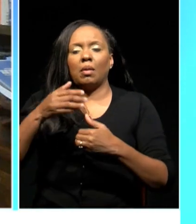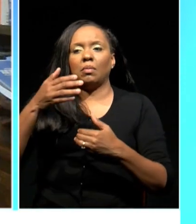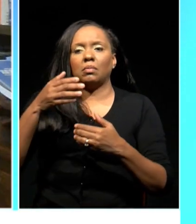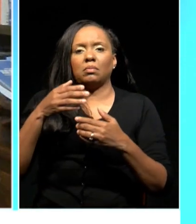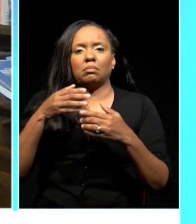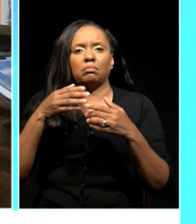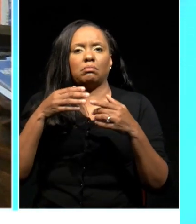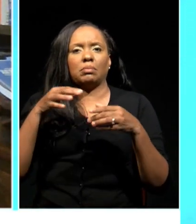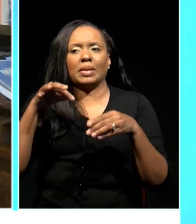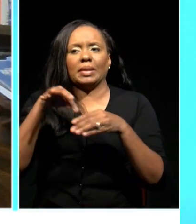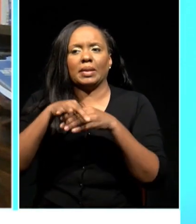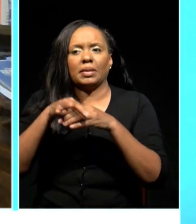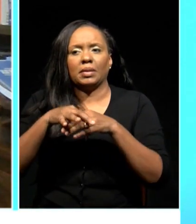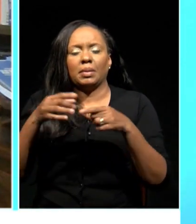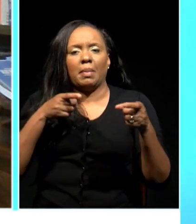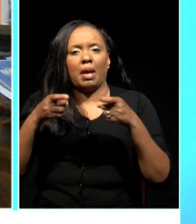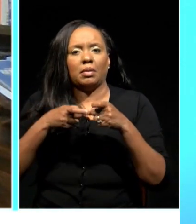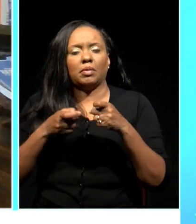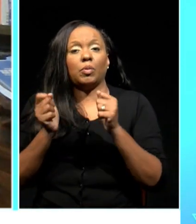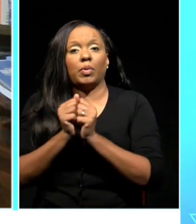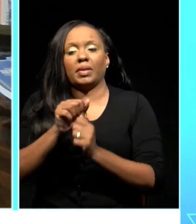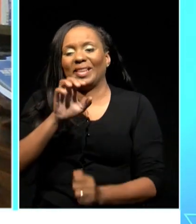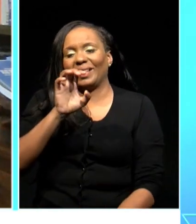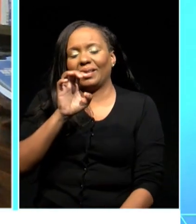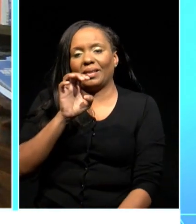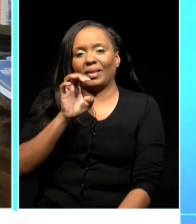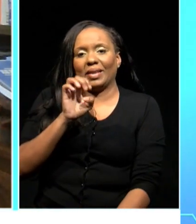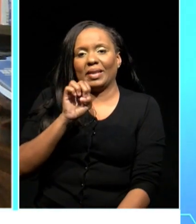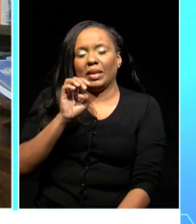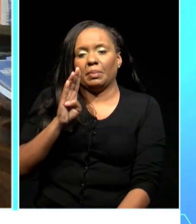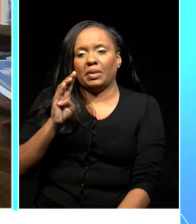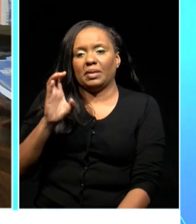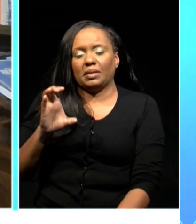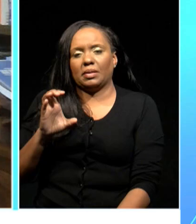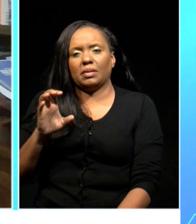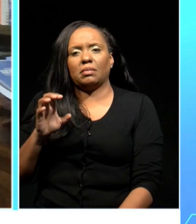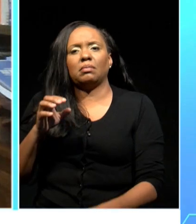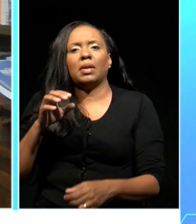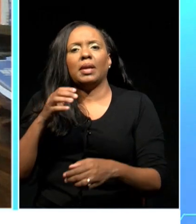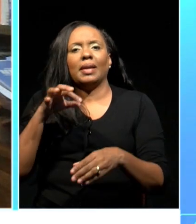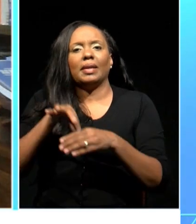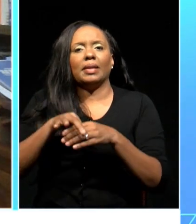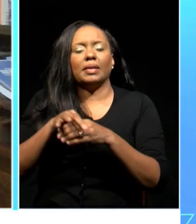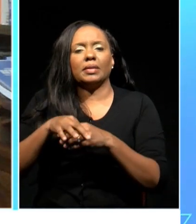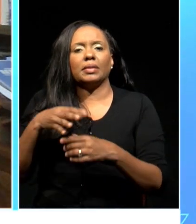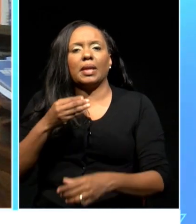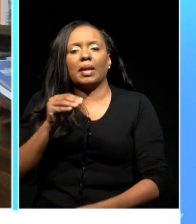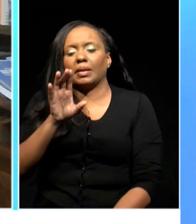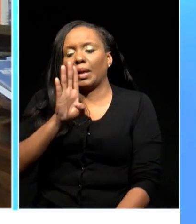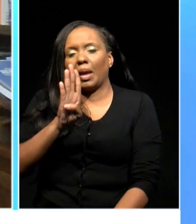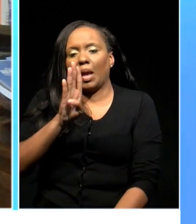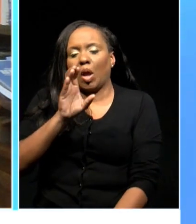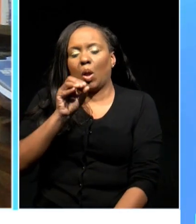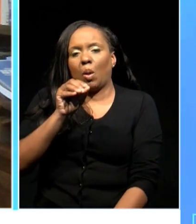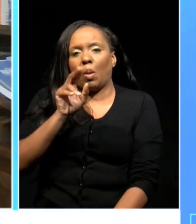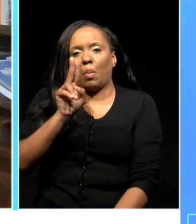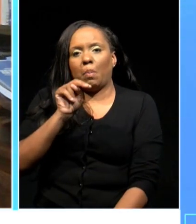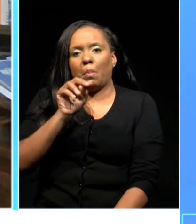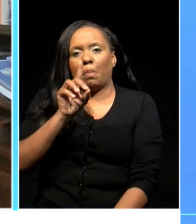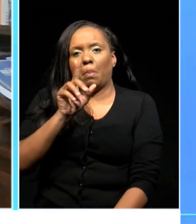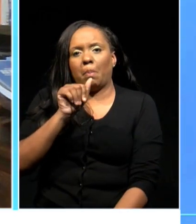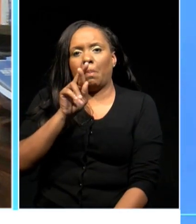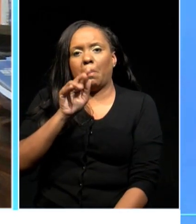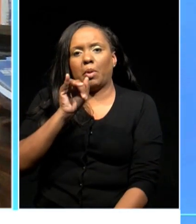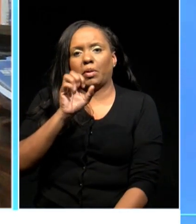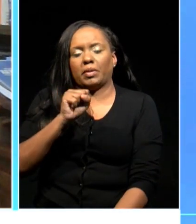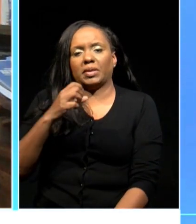by the Elections and Boundaries Commission. Even though we understand that the snap election was called, I think they made mistakes, and therefore the